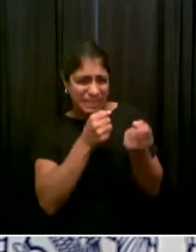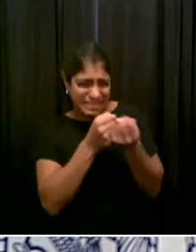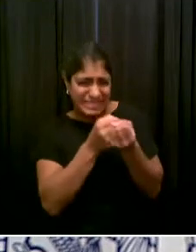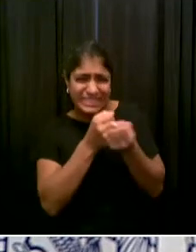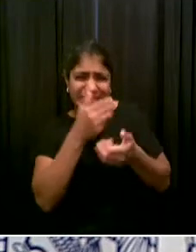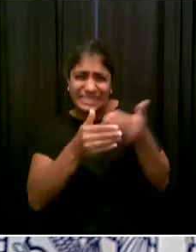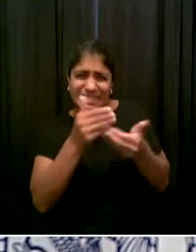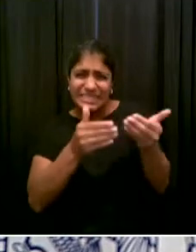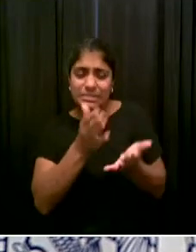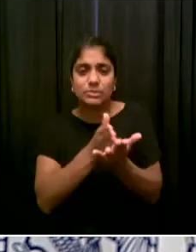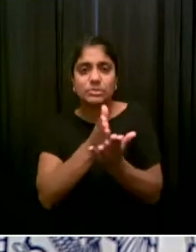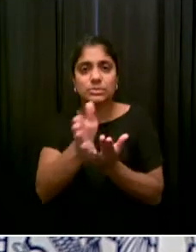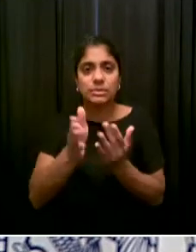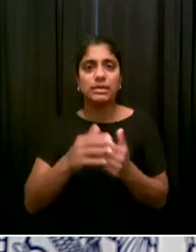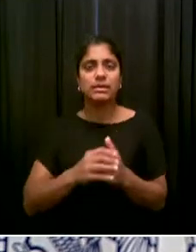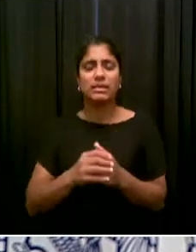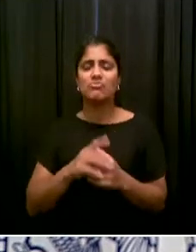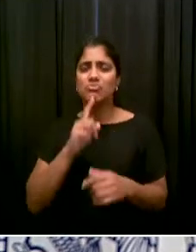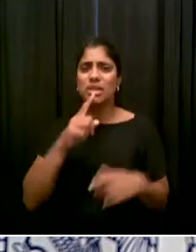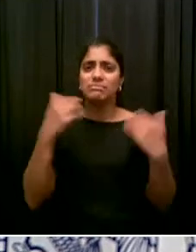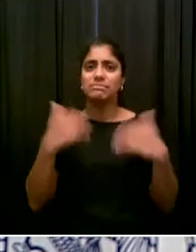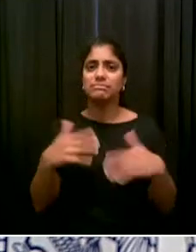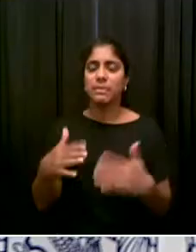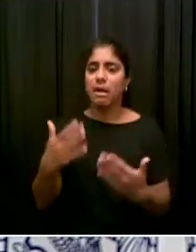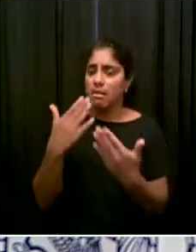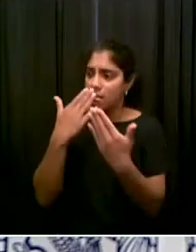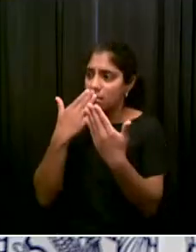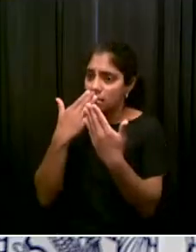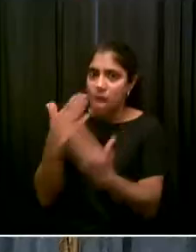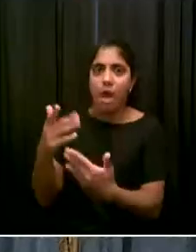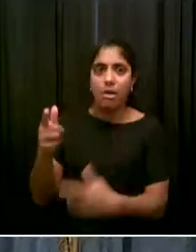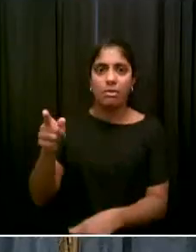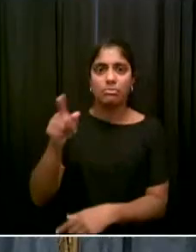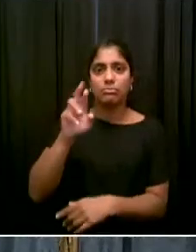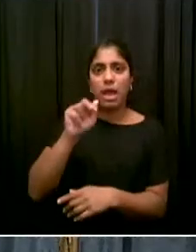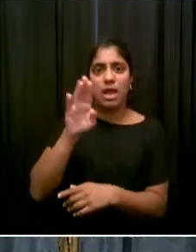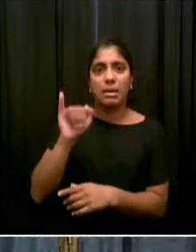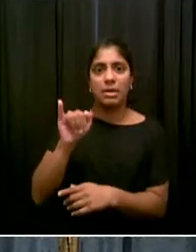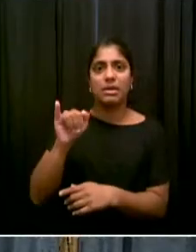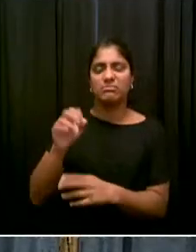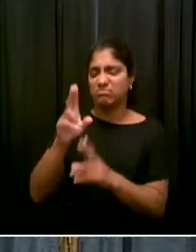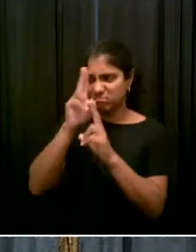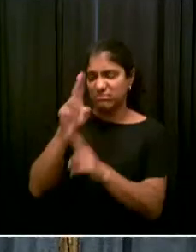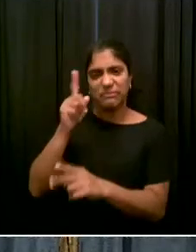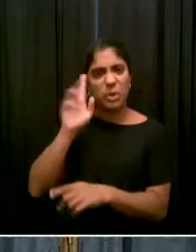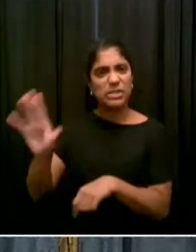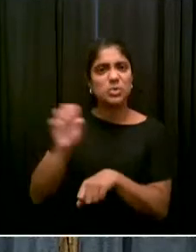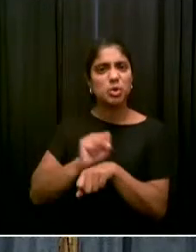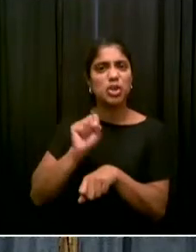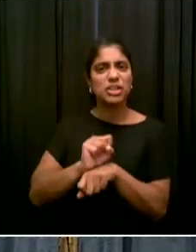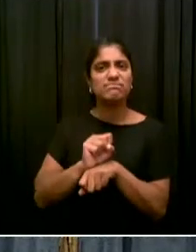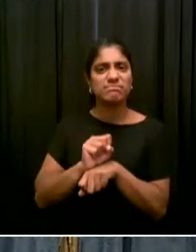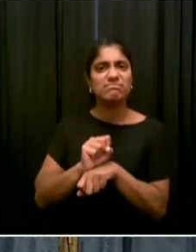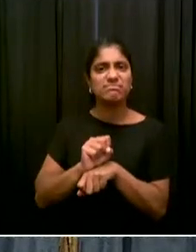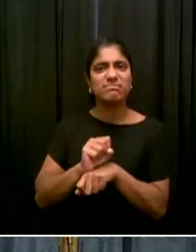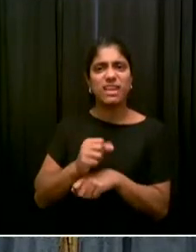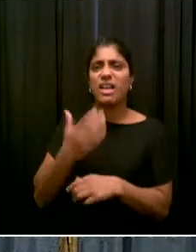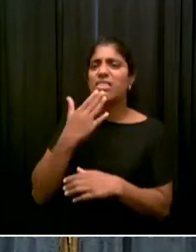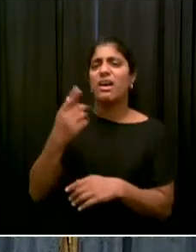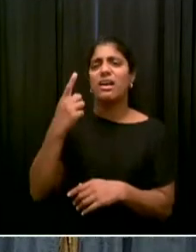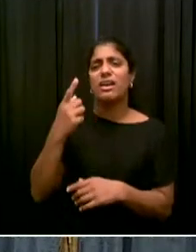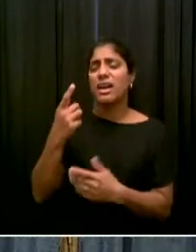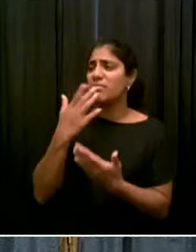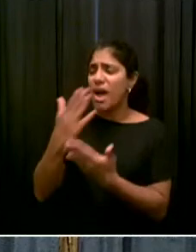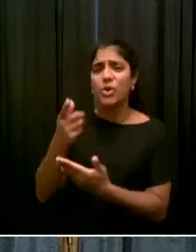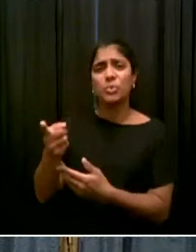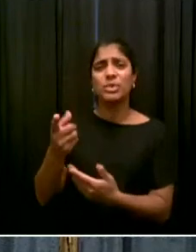wish him the very best in everything he does ahead. And I have a proclamation, which I'm going to hold up, and you're going to hold the other side,